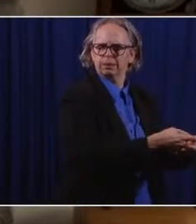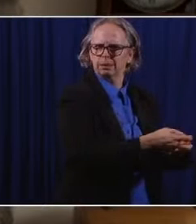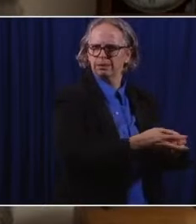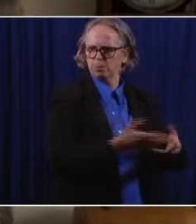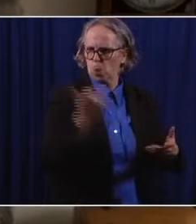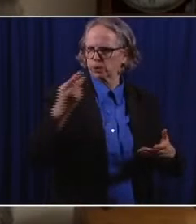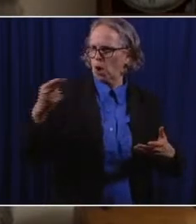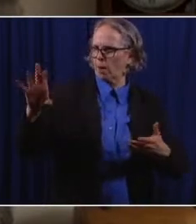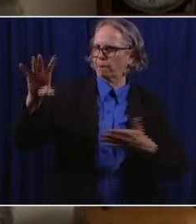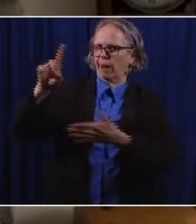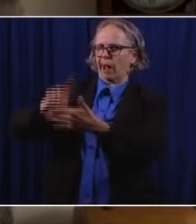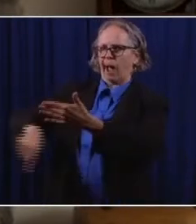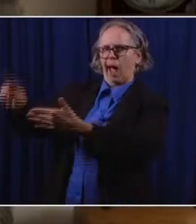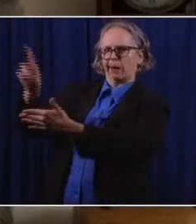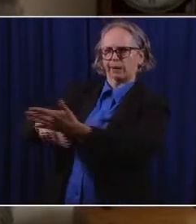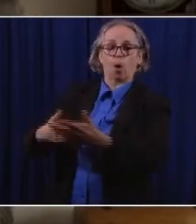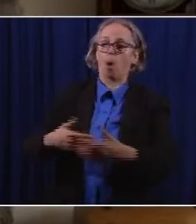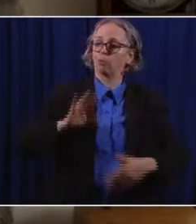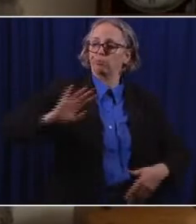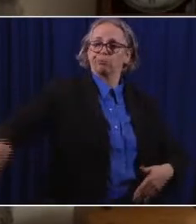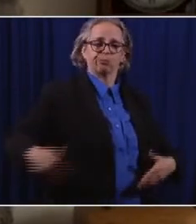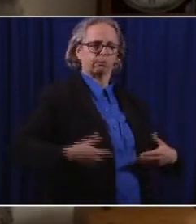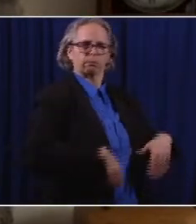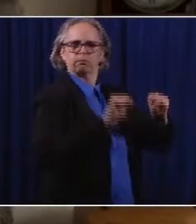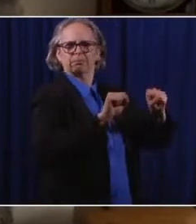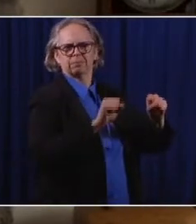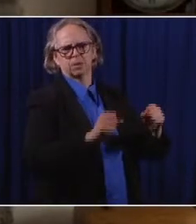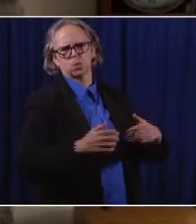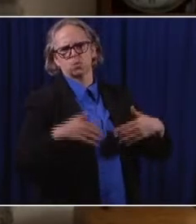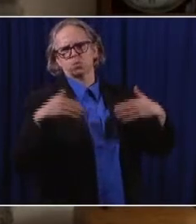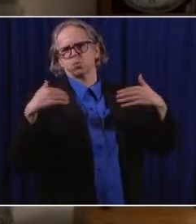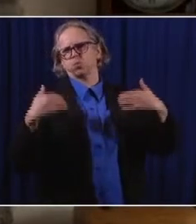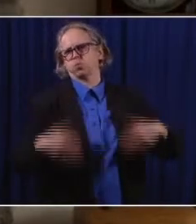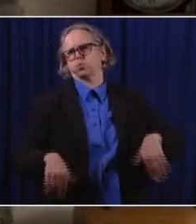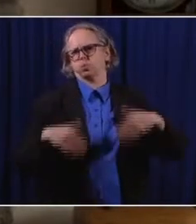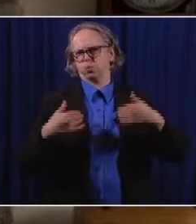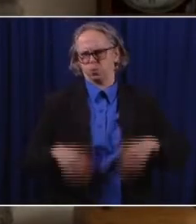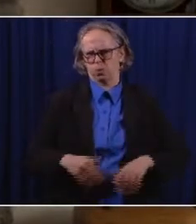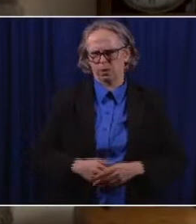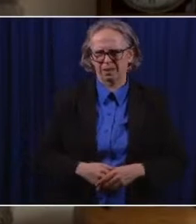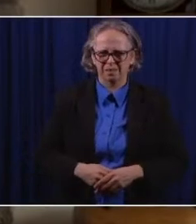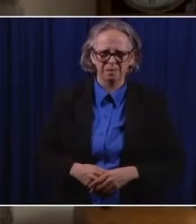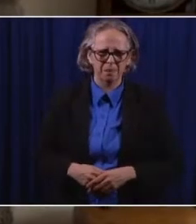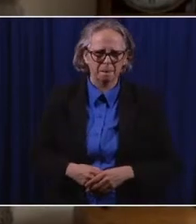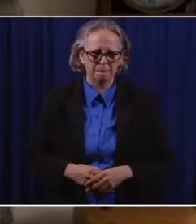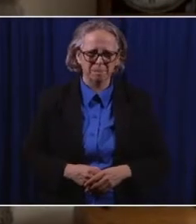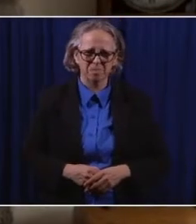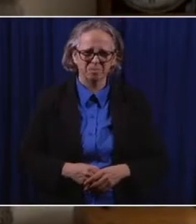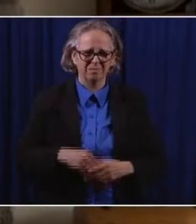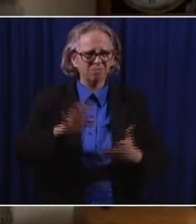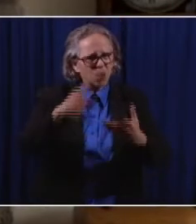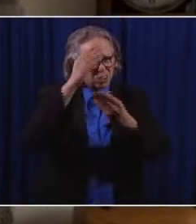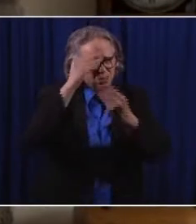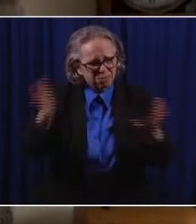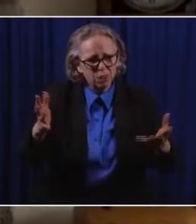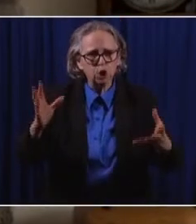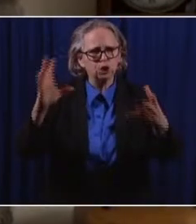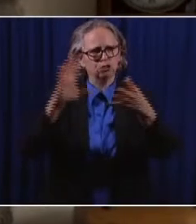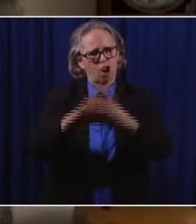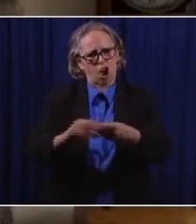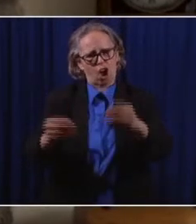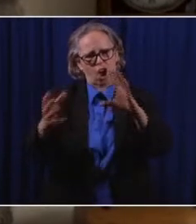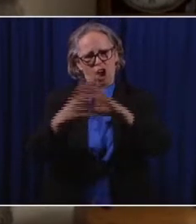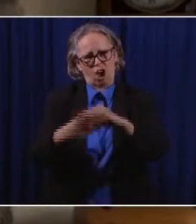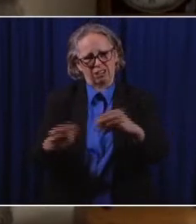health officials. Again, we tell these just as a warning, really.